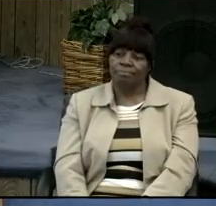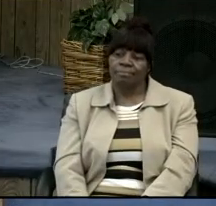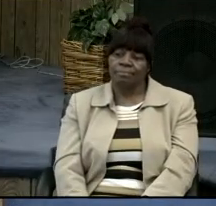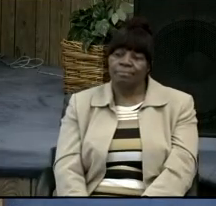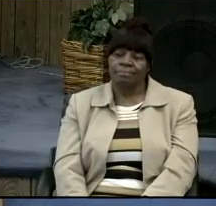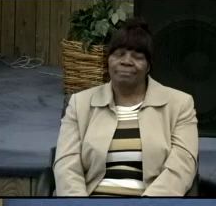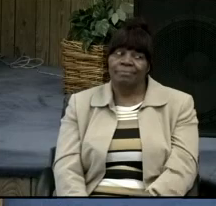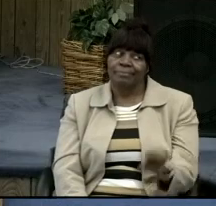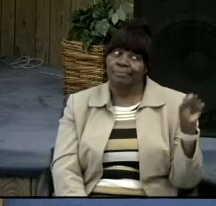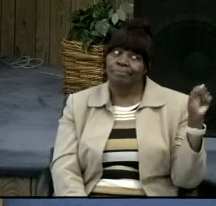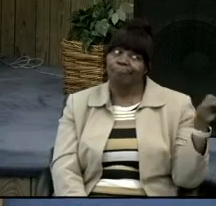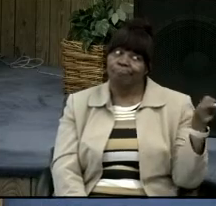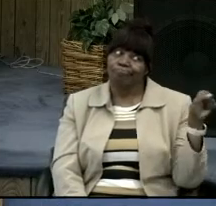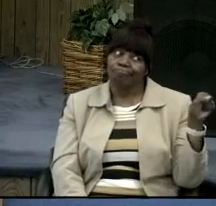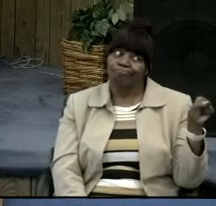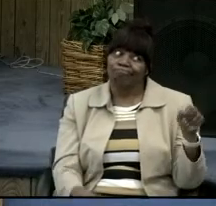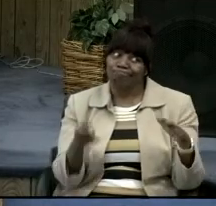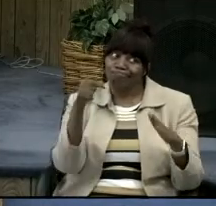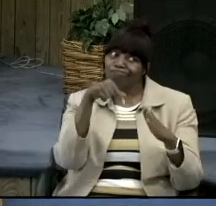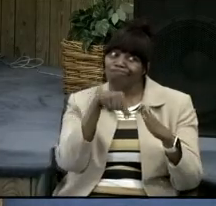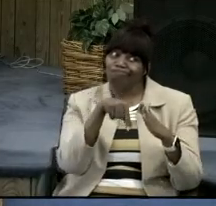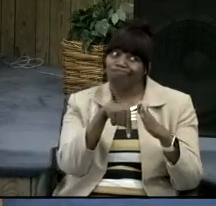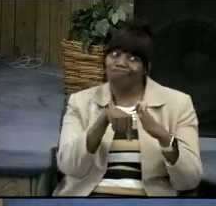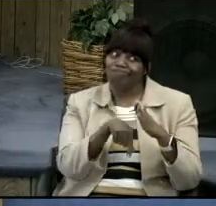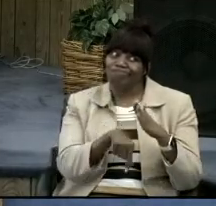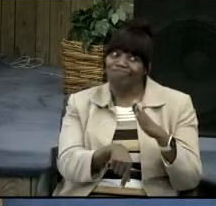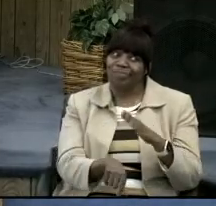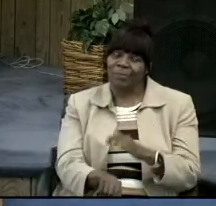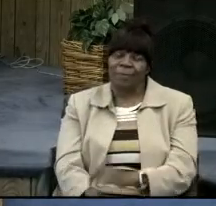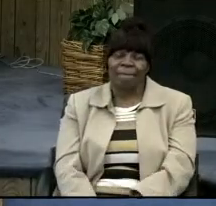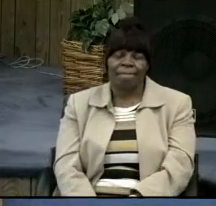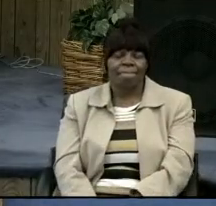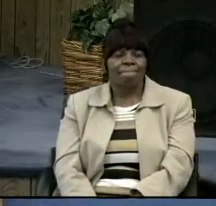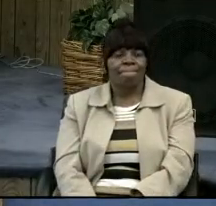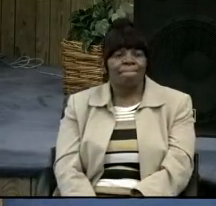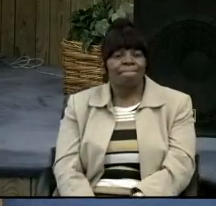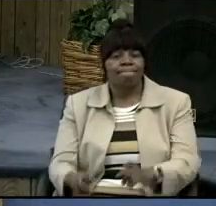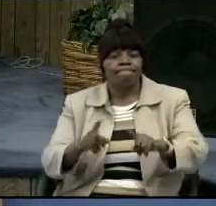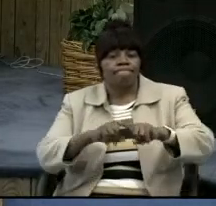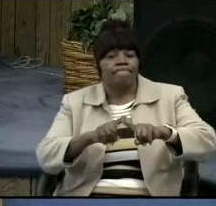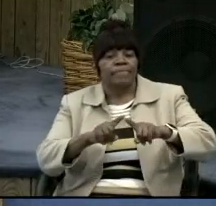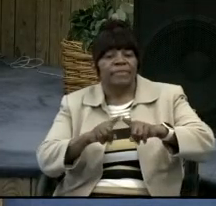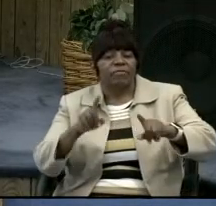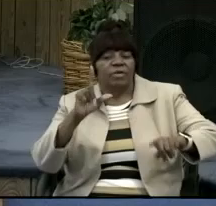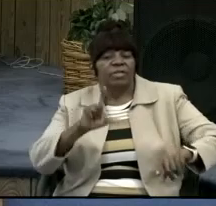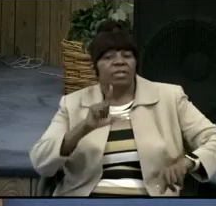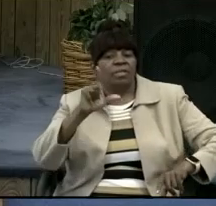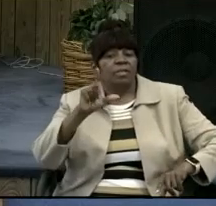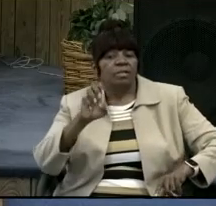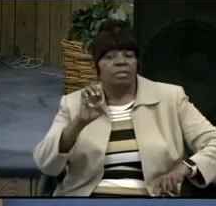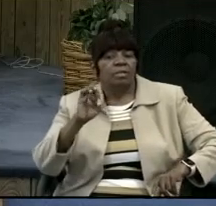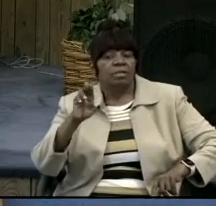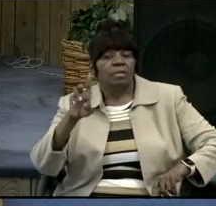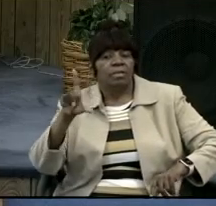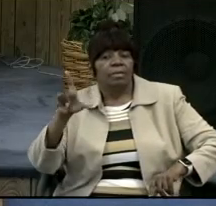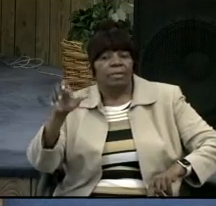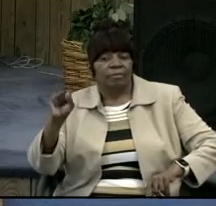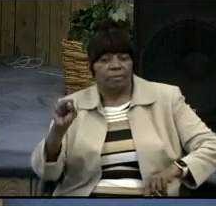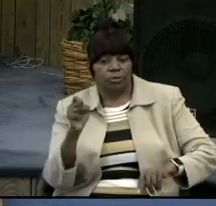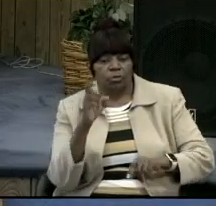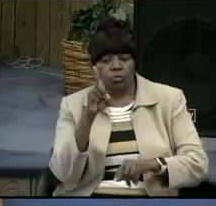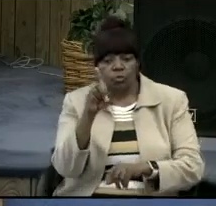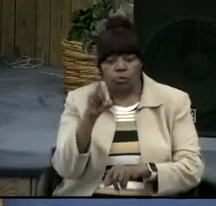Yeah, that's deep, ain't it? Mm-hmm. So different frequencies do